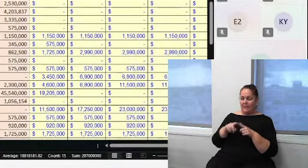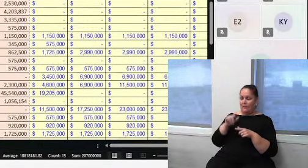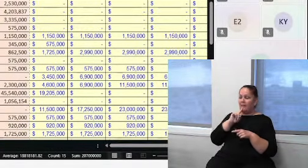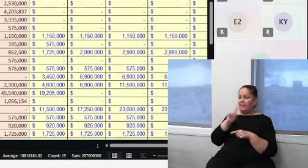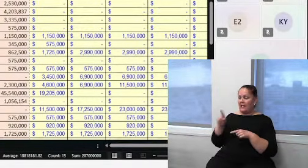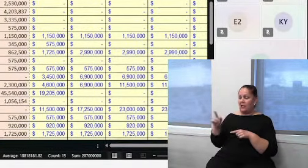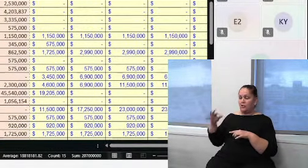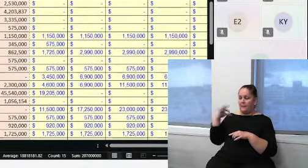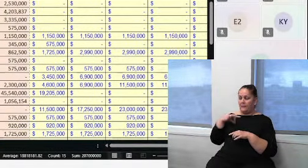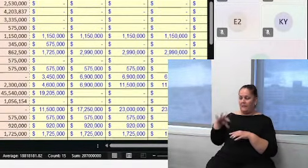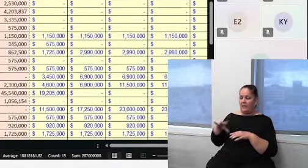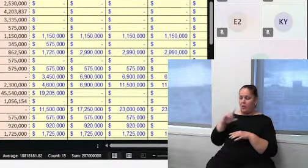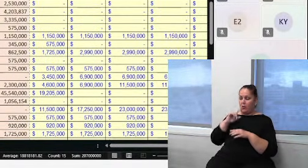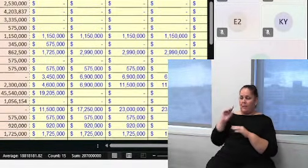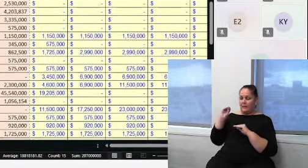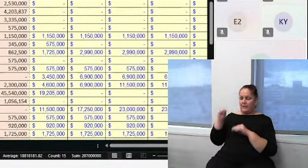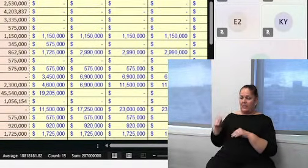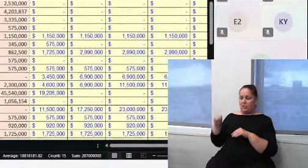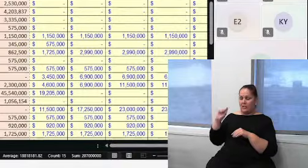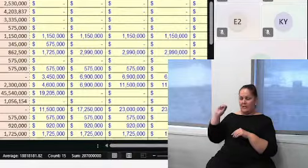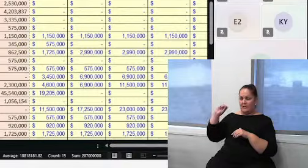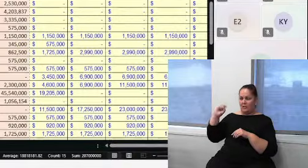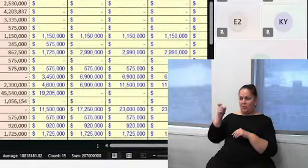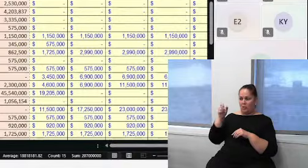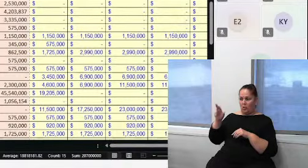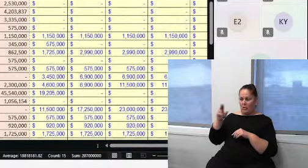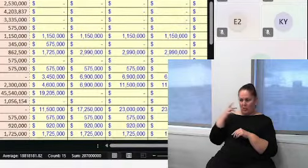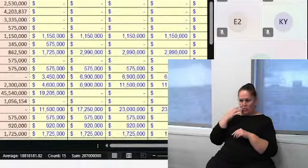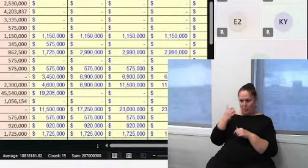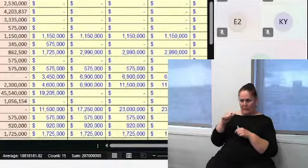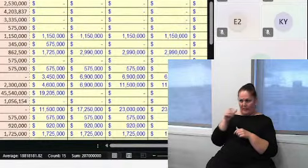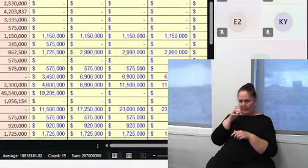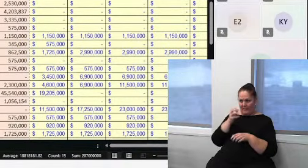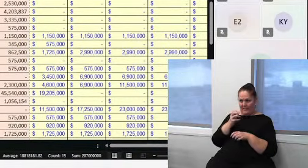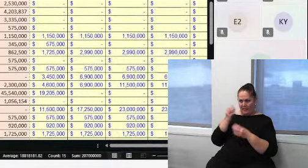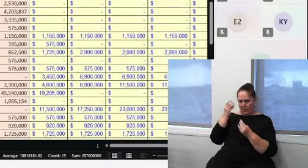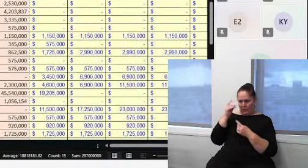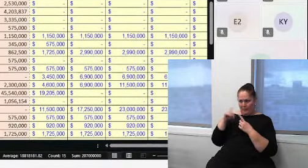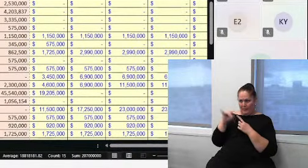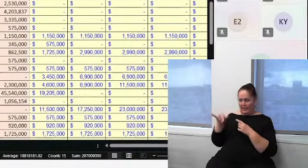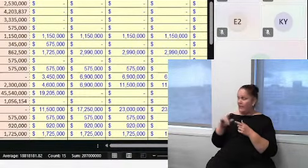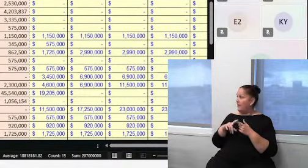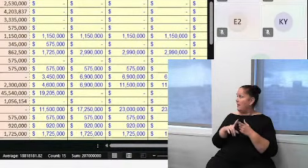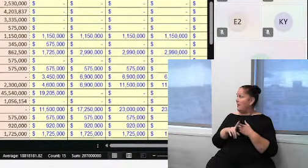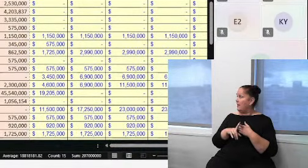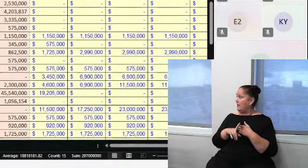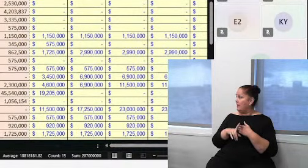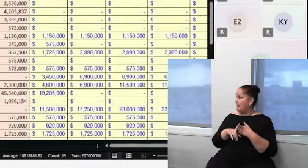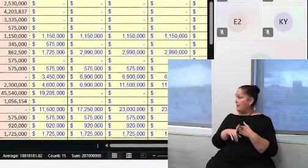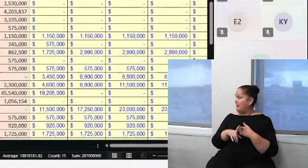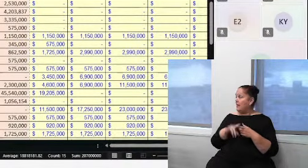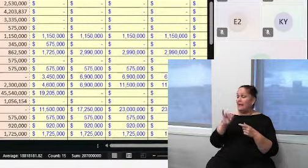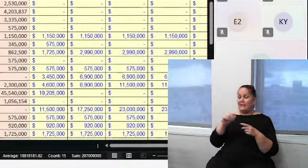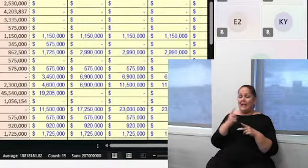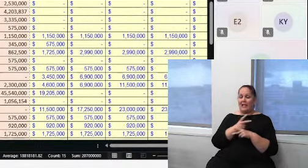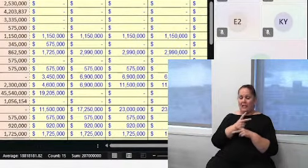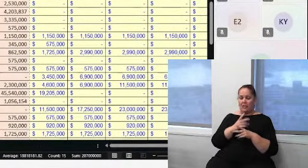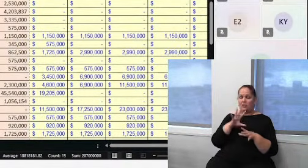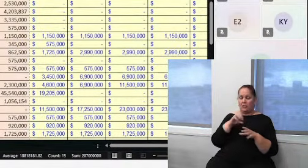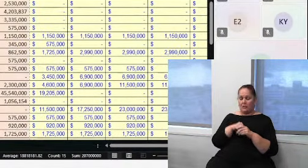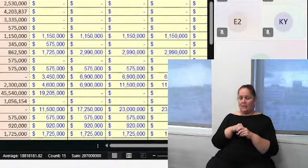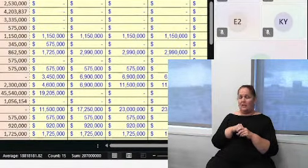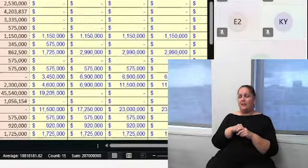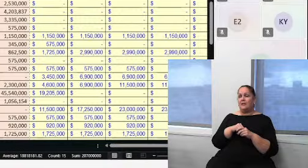ratepayers, but by the actual beneficiary who's going to be installing the solar? Do you know if anybody took that question into account? That took